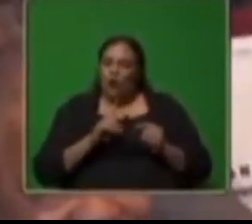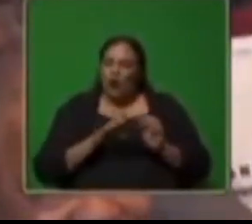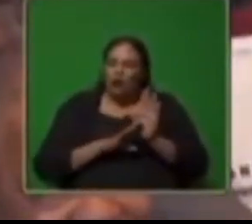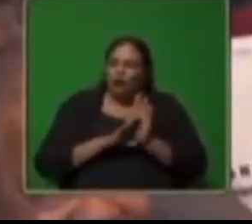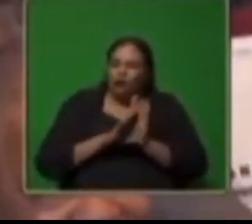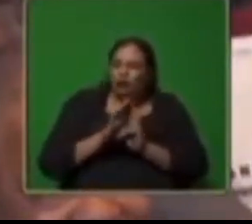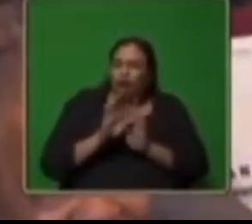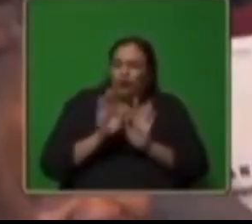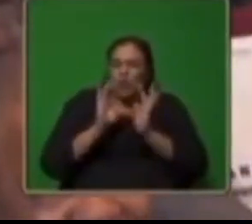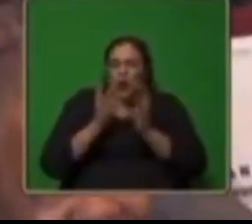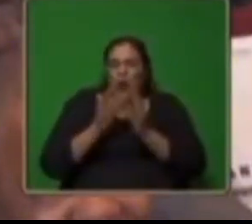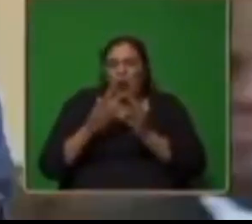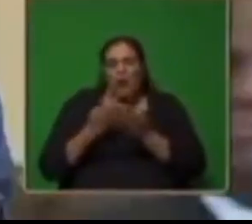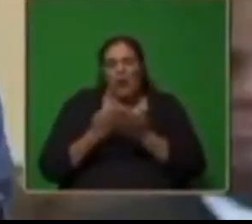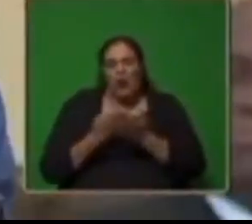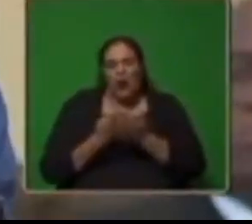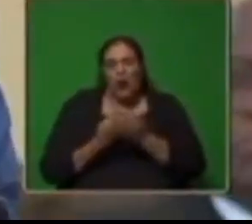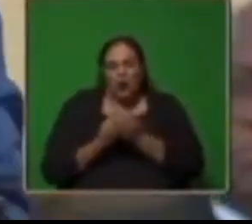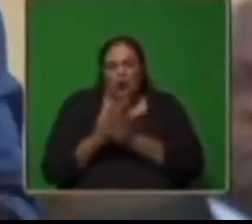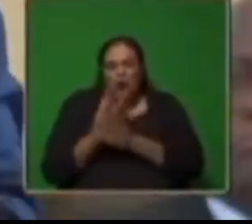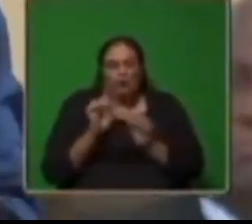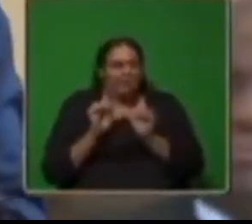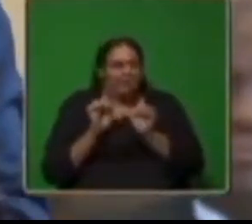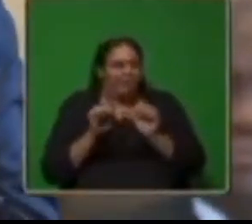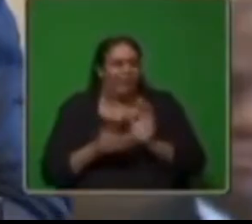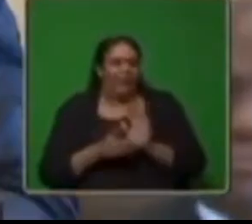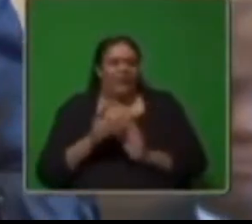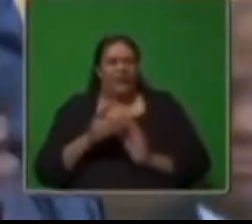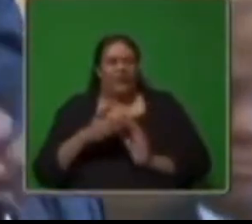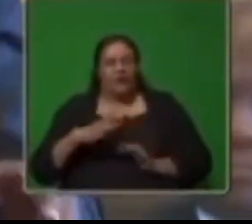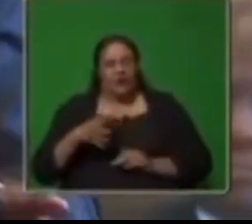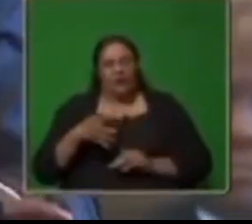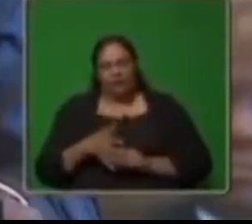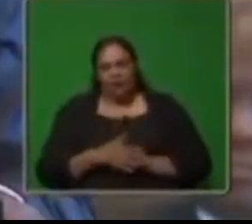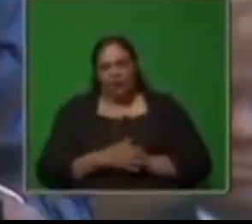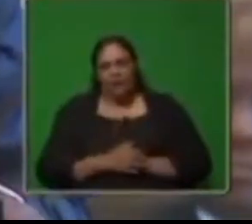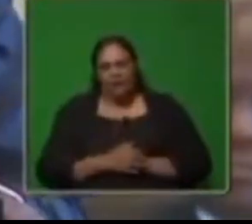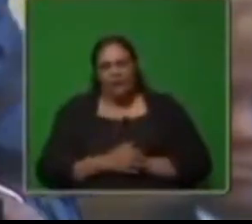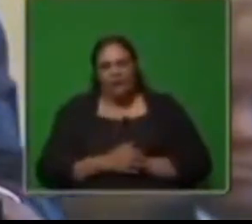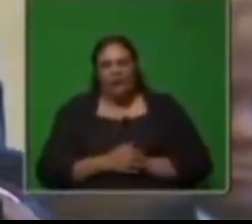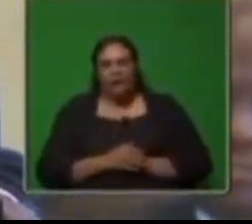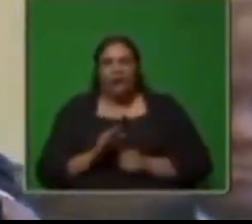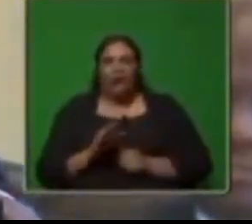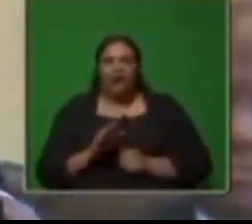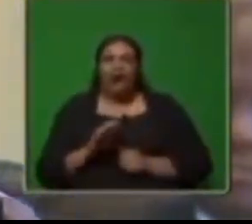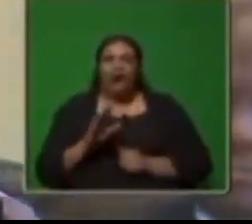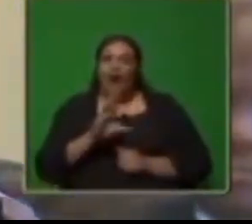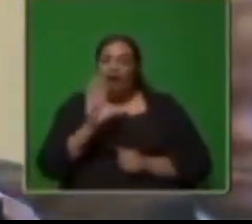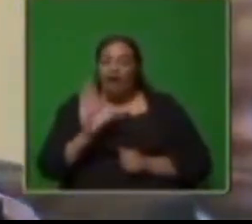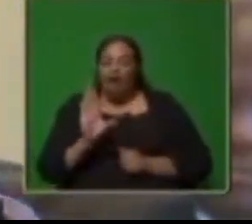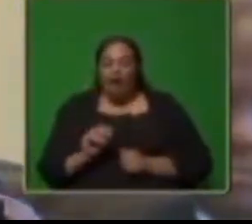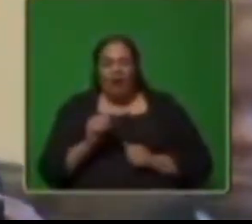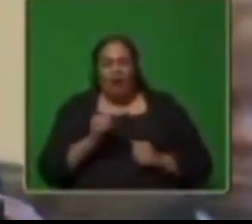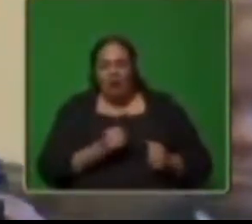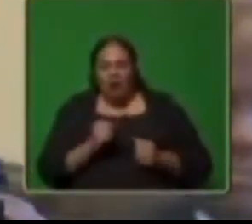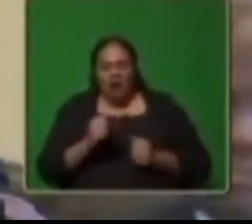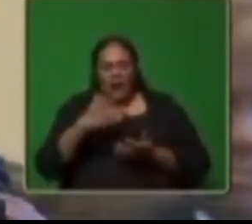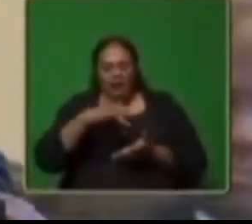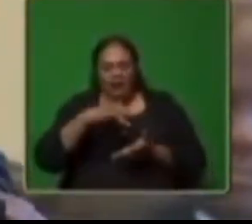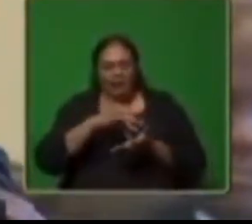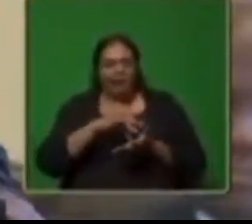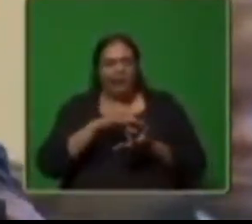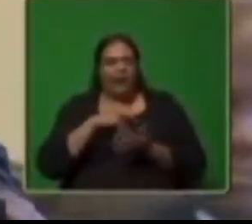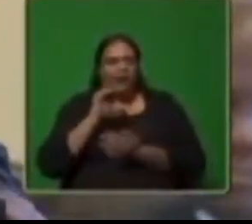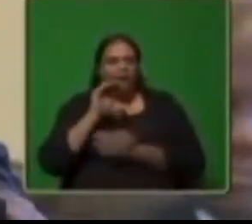greater global economic growth and sustainable development. Africa remains at the center of